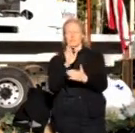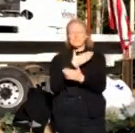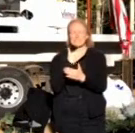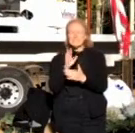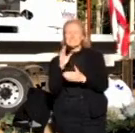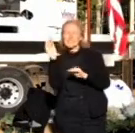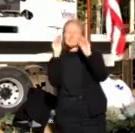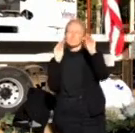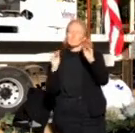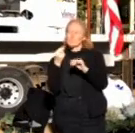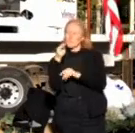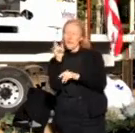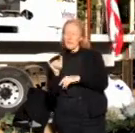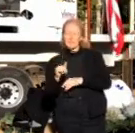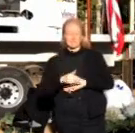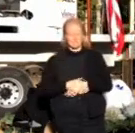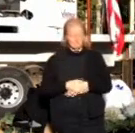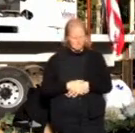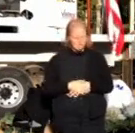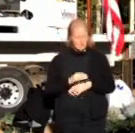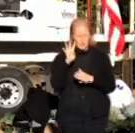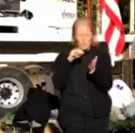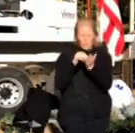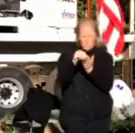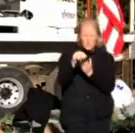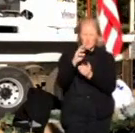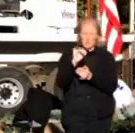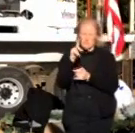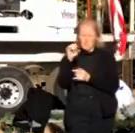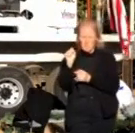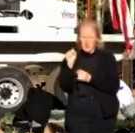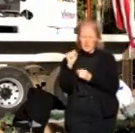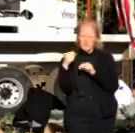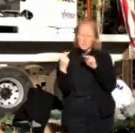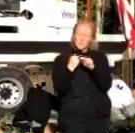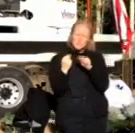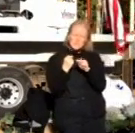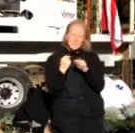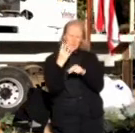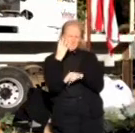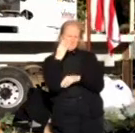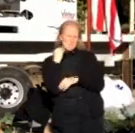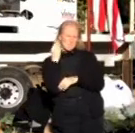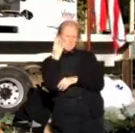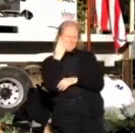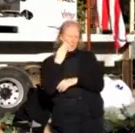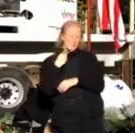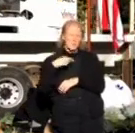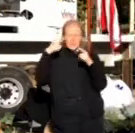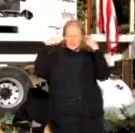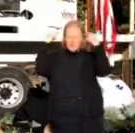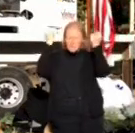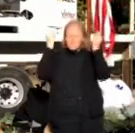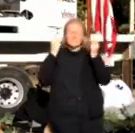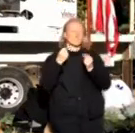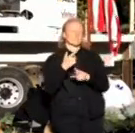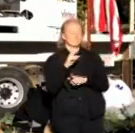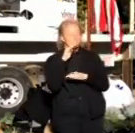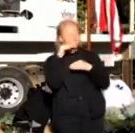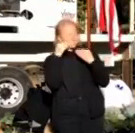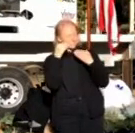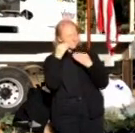with Boughs of Holly. Over 4 million miles of road time they were experienced old elves, and I grinned